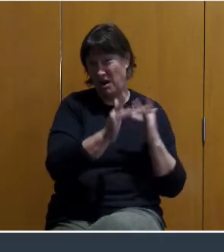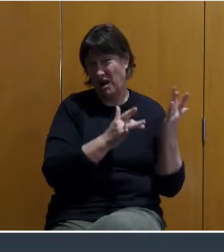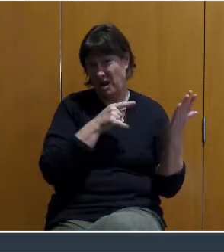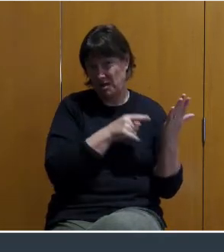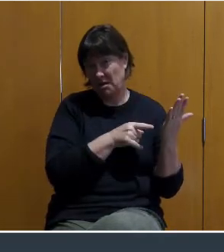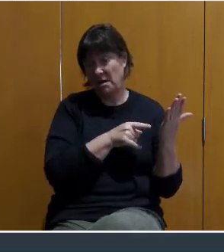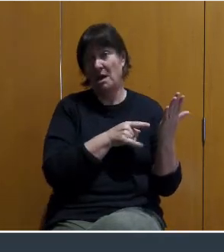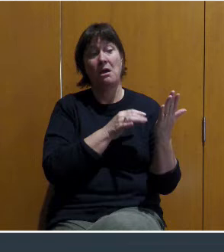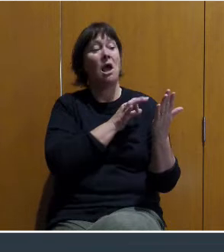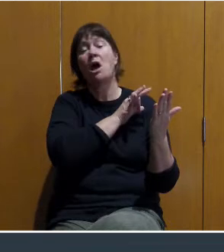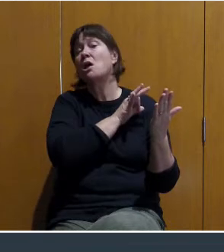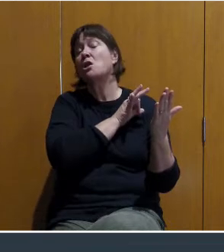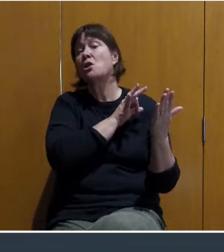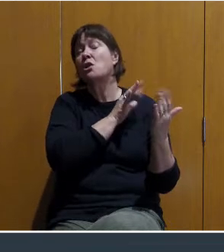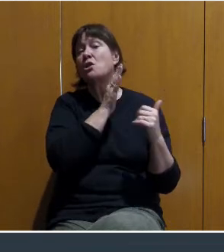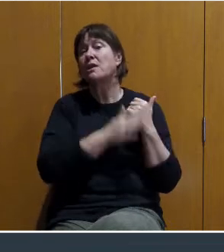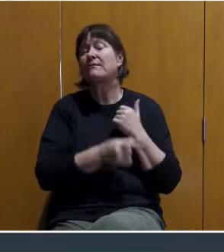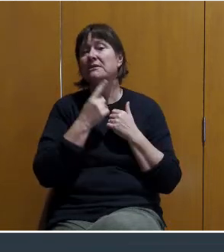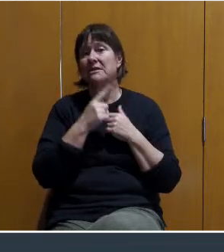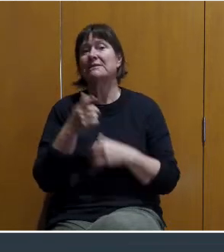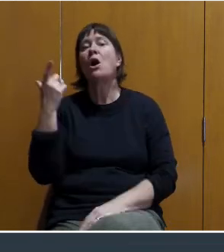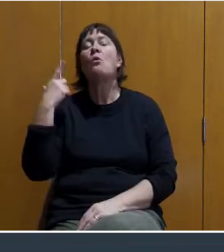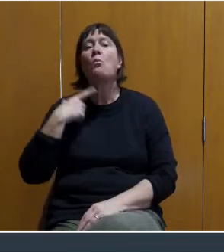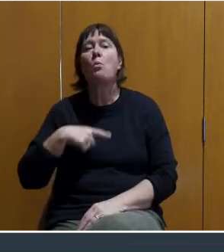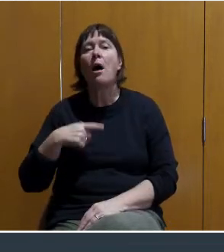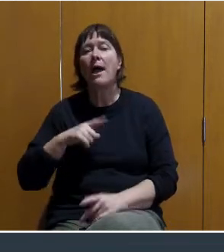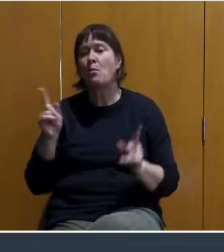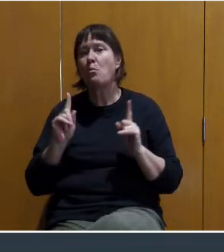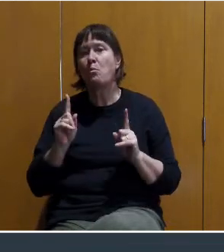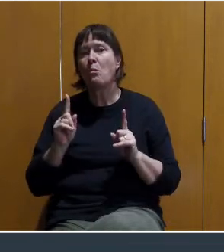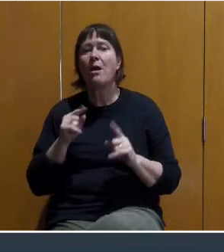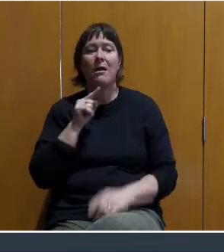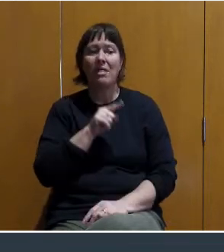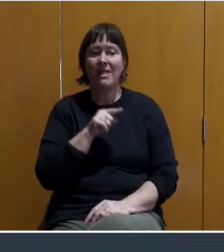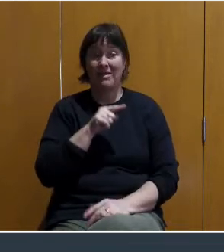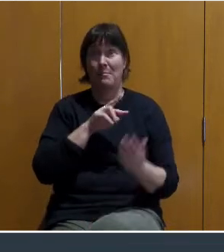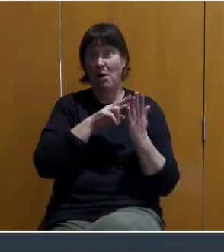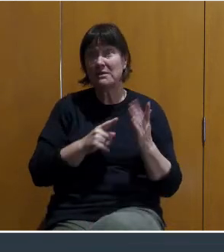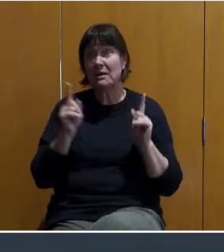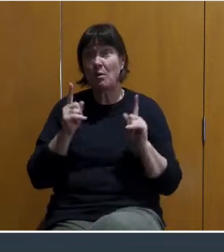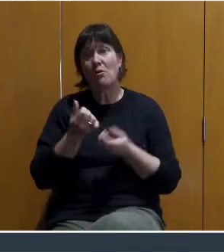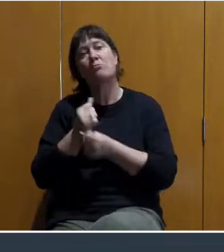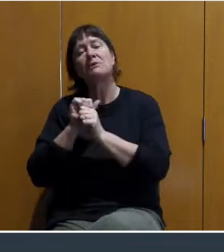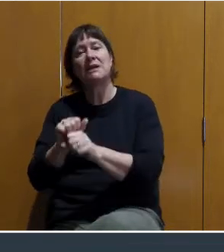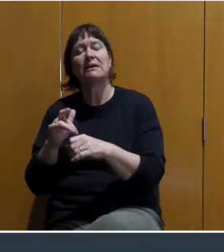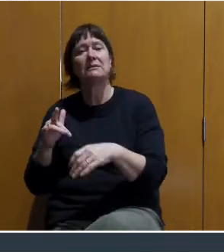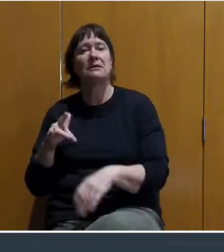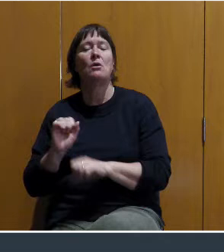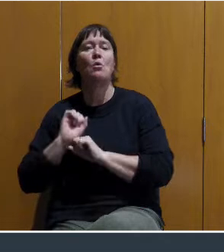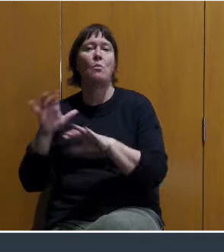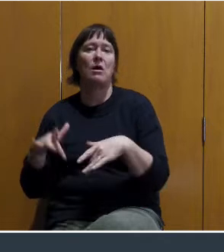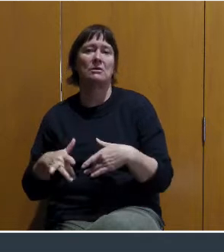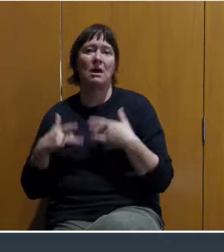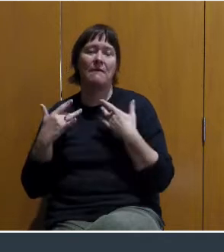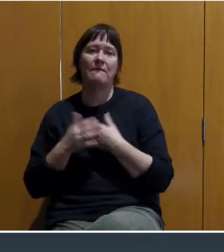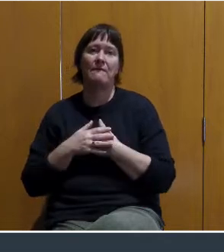I found no mention of one of the purposes of this policy is to protect wildlife. It's as if it's not even on the radar with